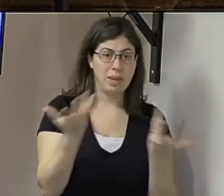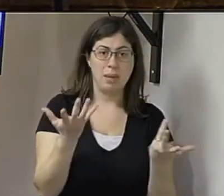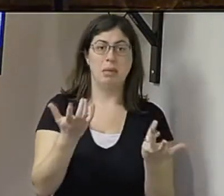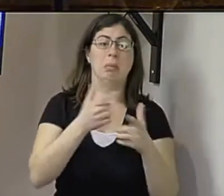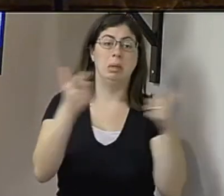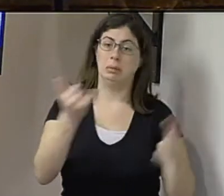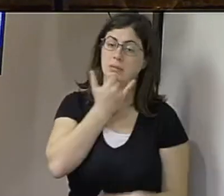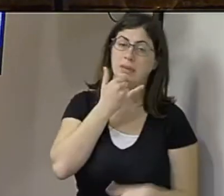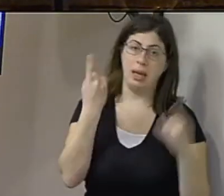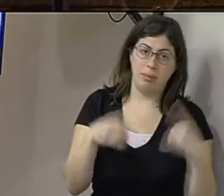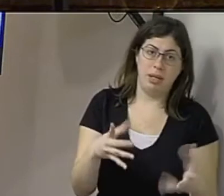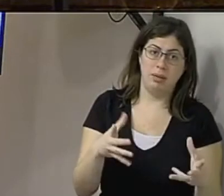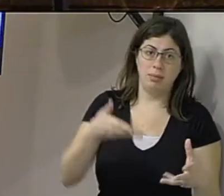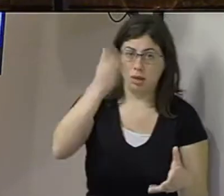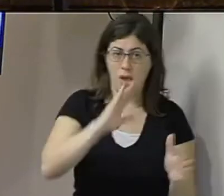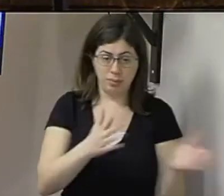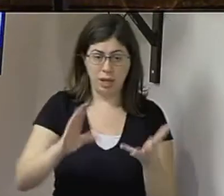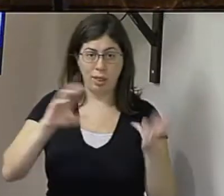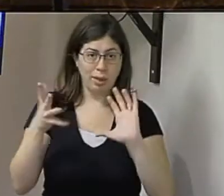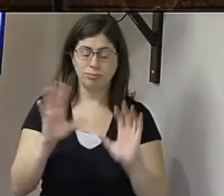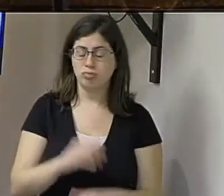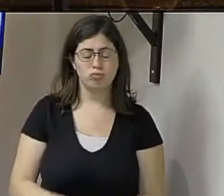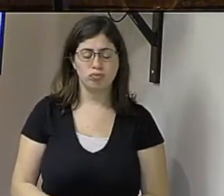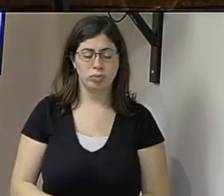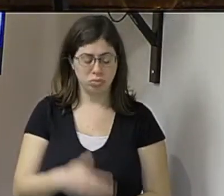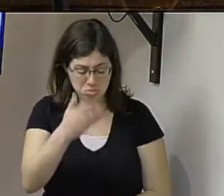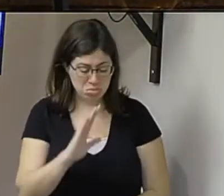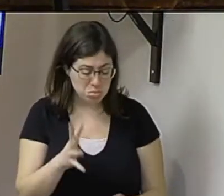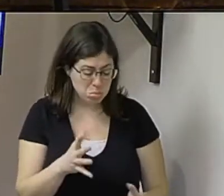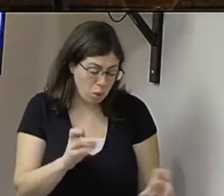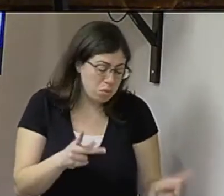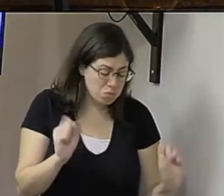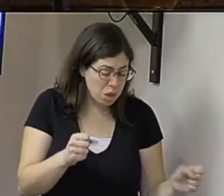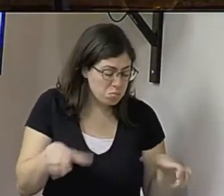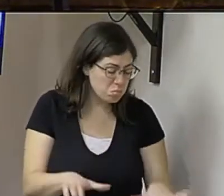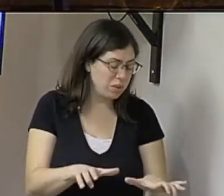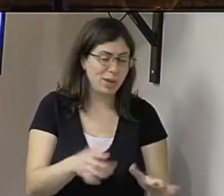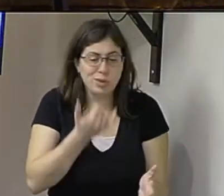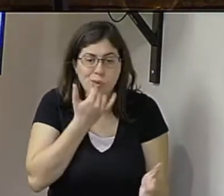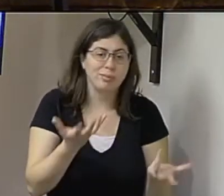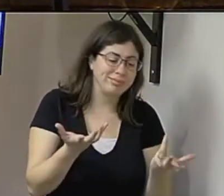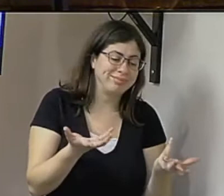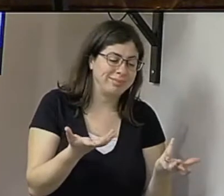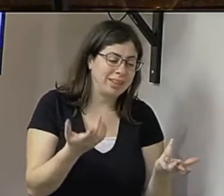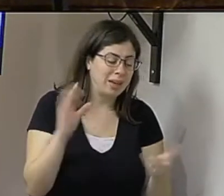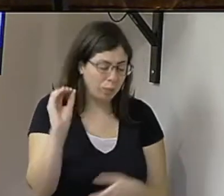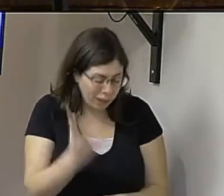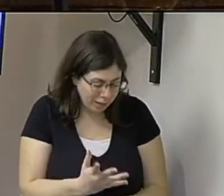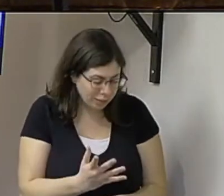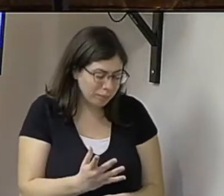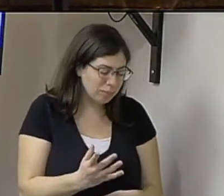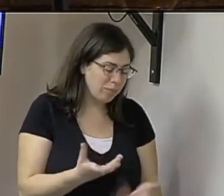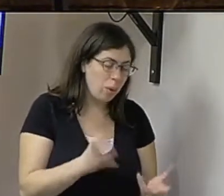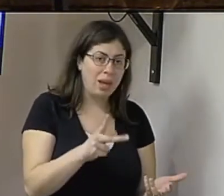huge mistake. That didn't throw God's plan off. God was like, okay, I can work with that. Hey, you made a mistake. I'm going to give you grace, and you're going to, you